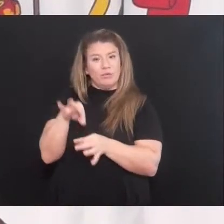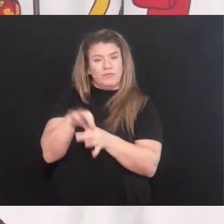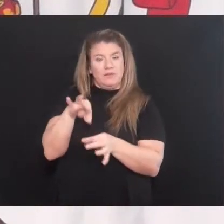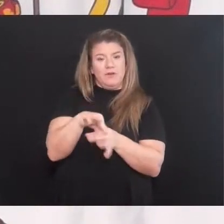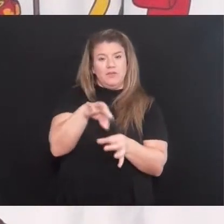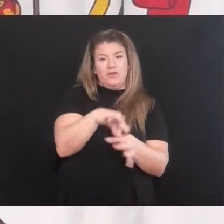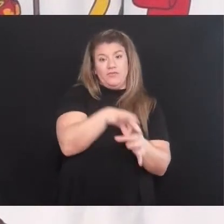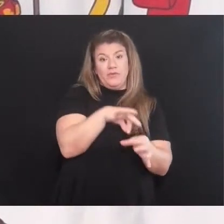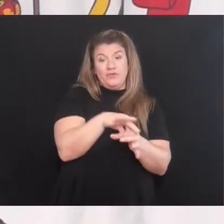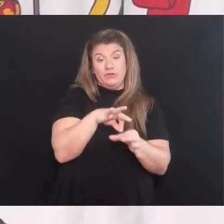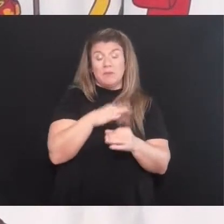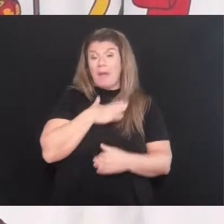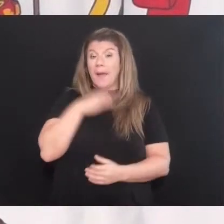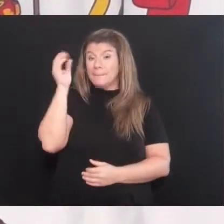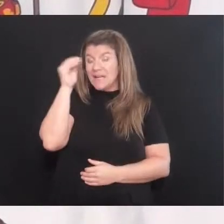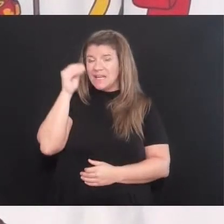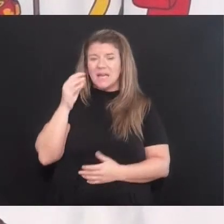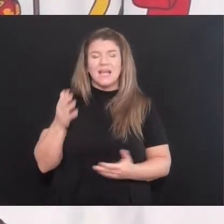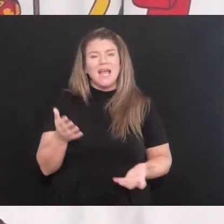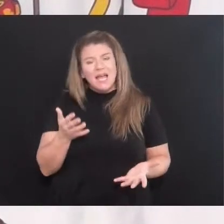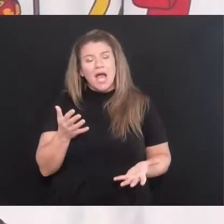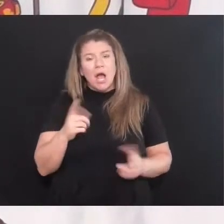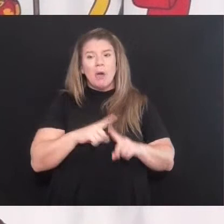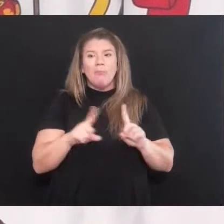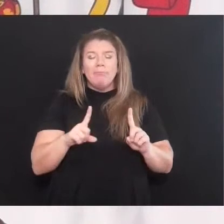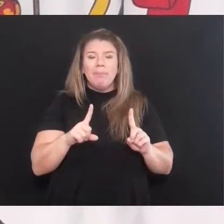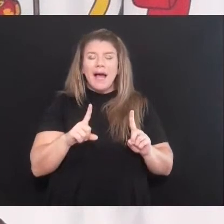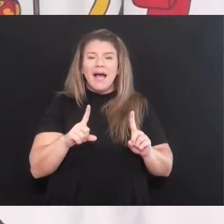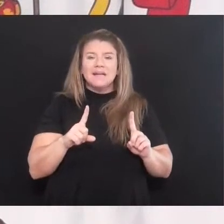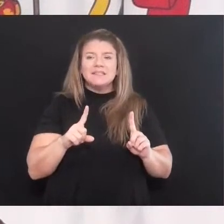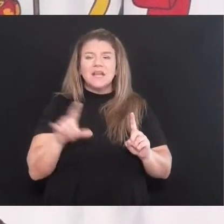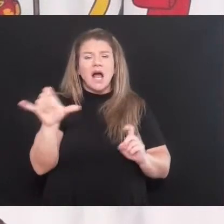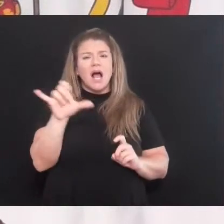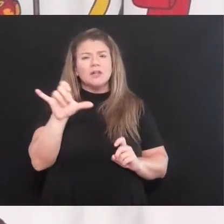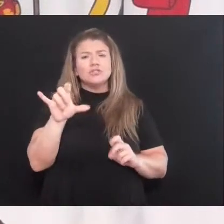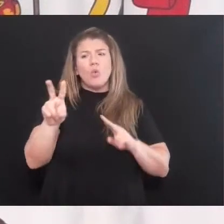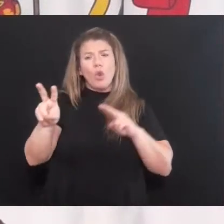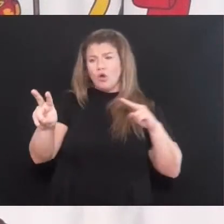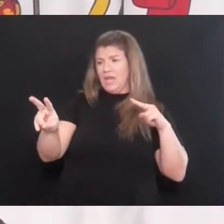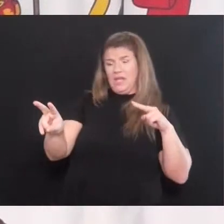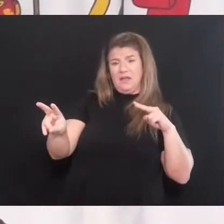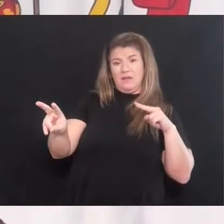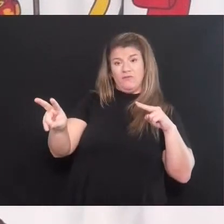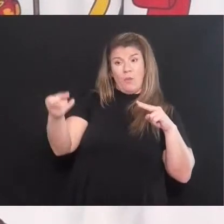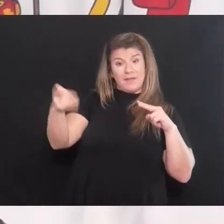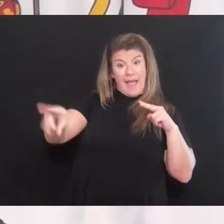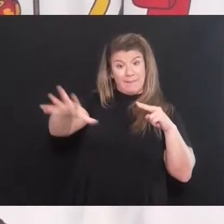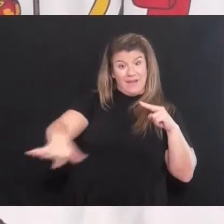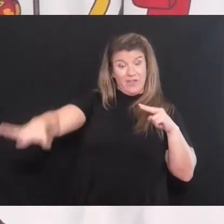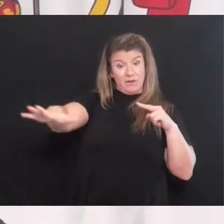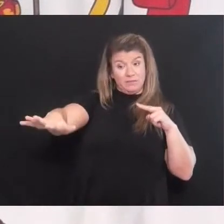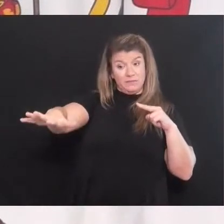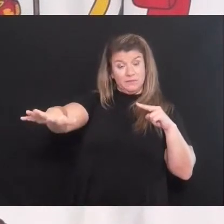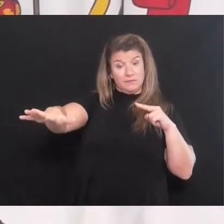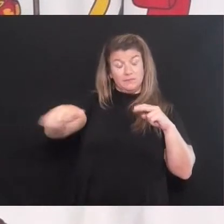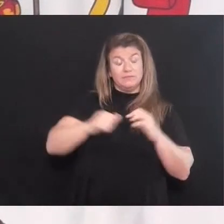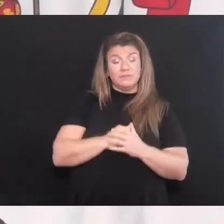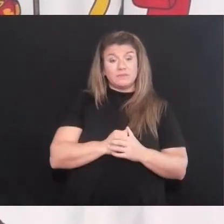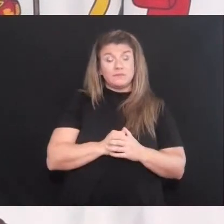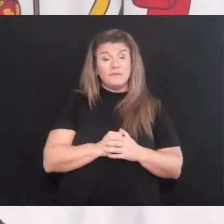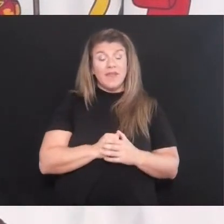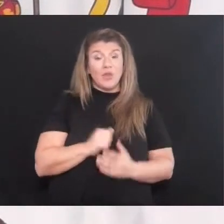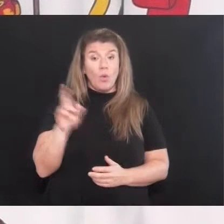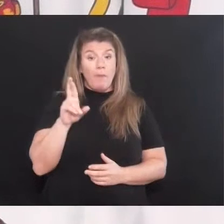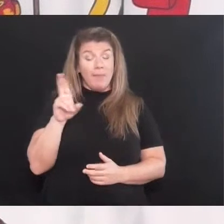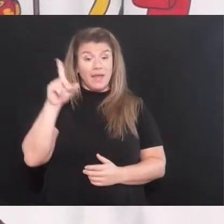opinion. But the other thing I would say on the other side of the aisle is just this. The Republican governors